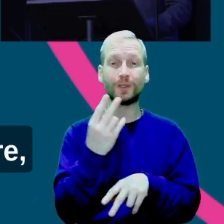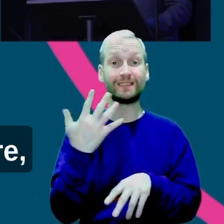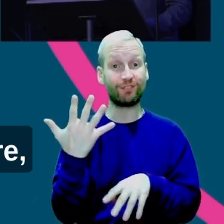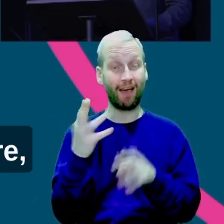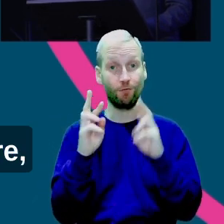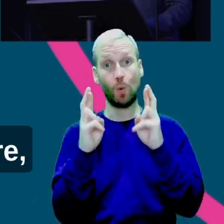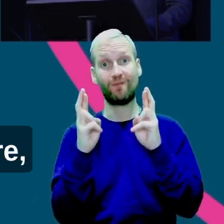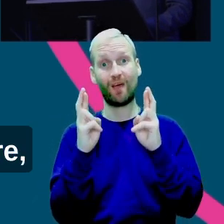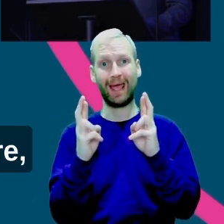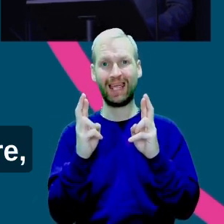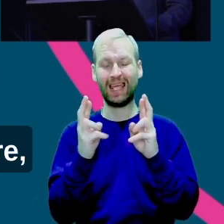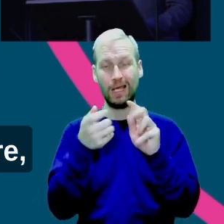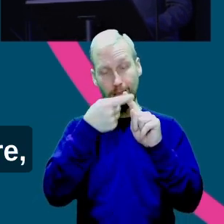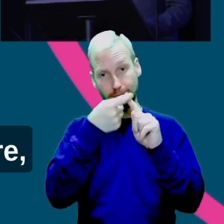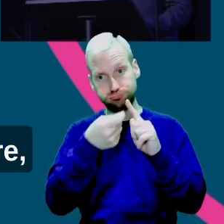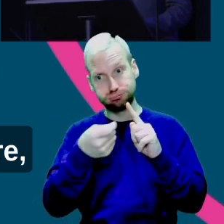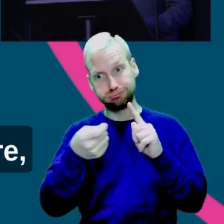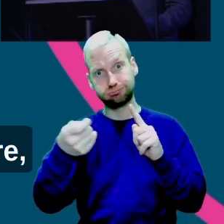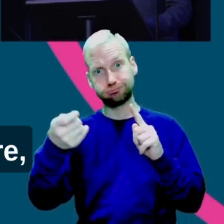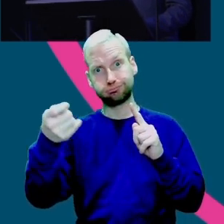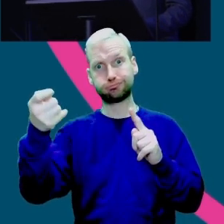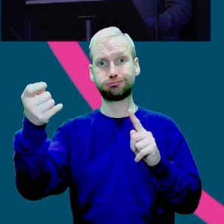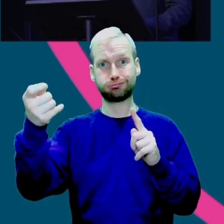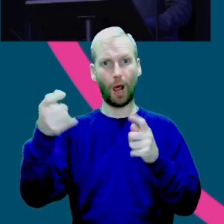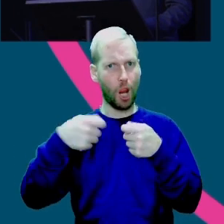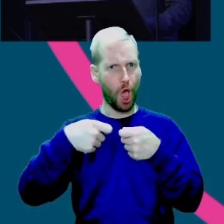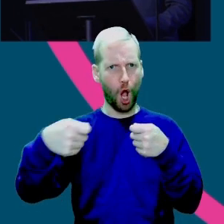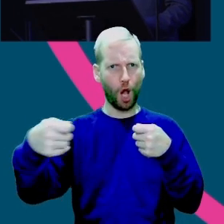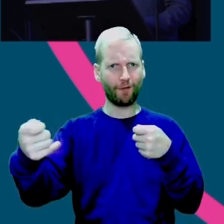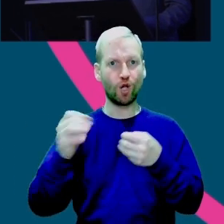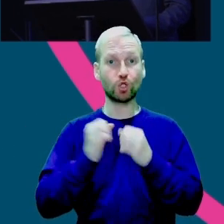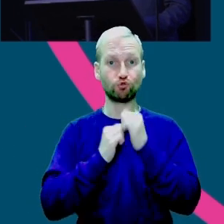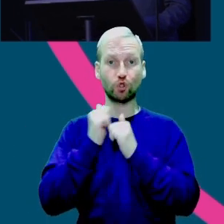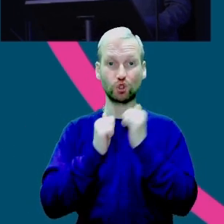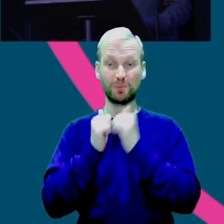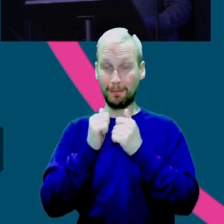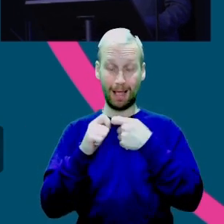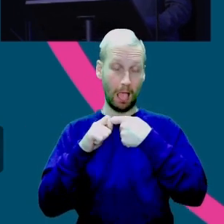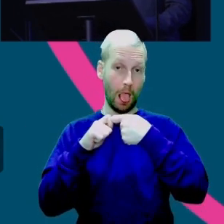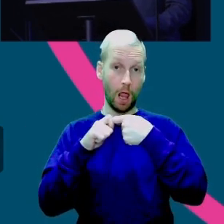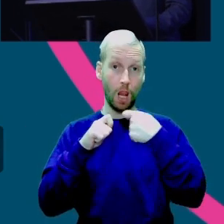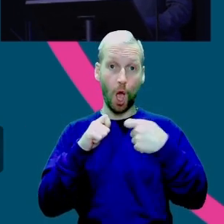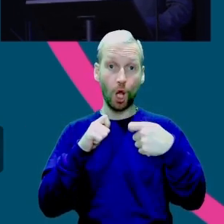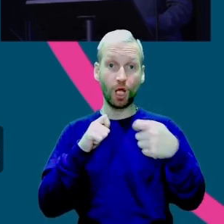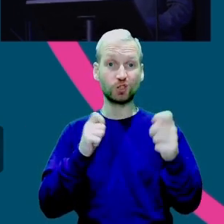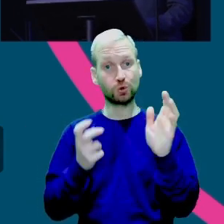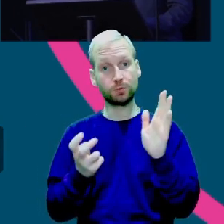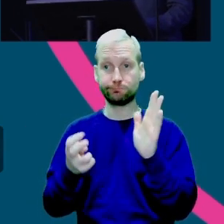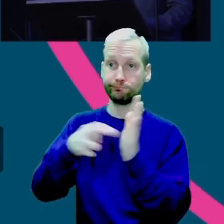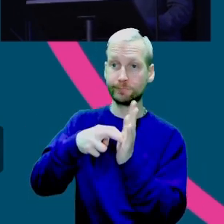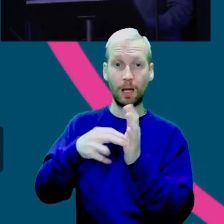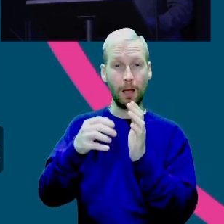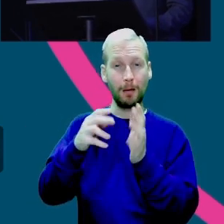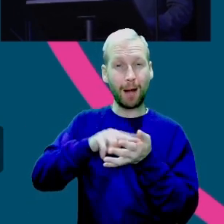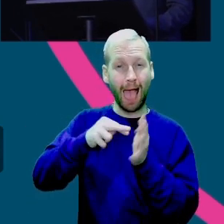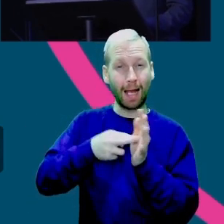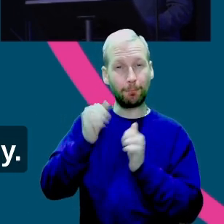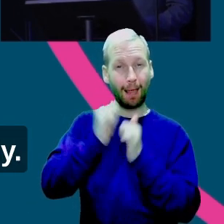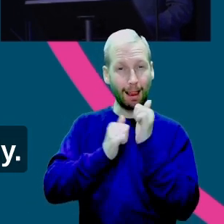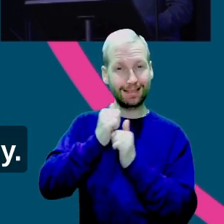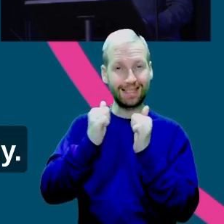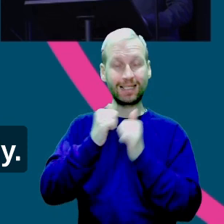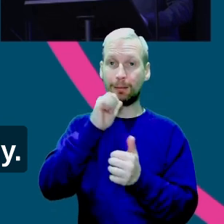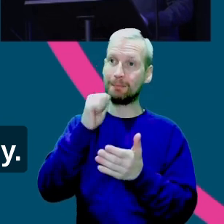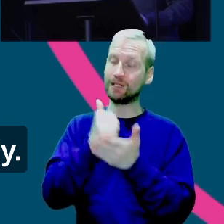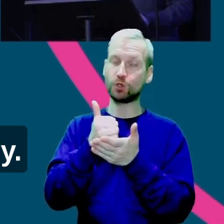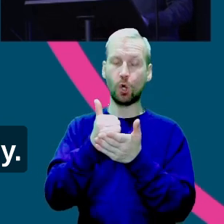We've left a very long construction period in there, just in the event that it takes us slightly longer to plan the building and make sure that we've got